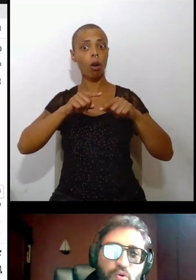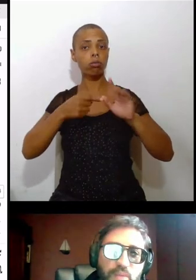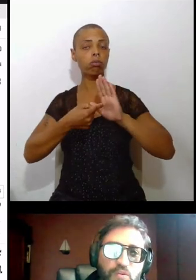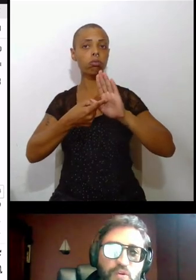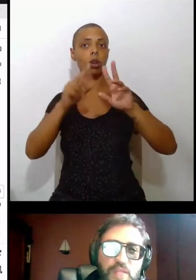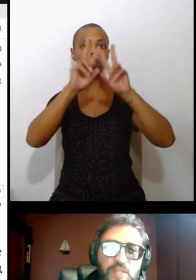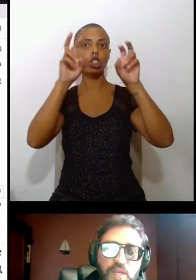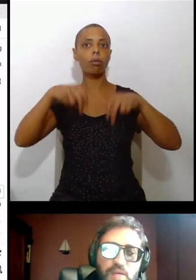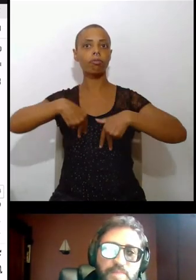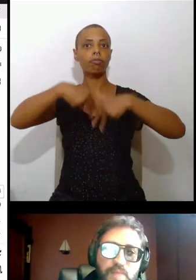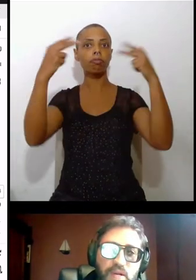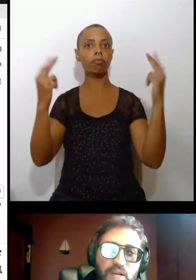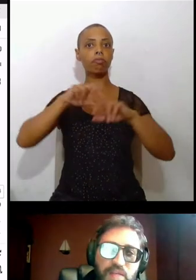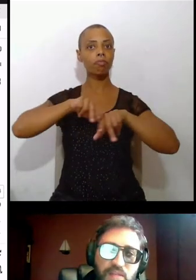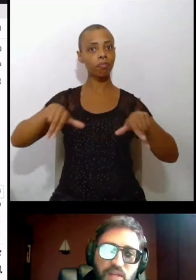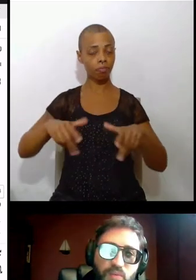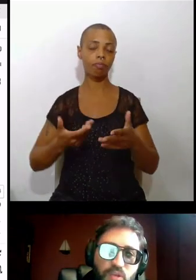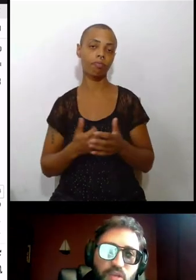denial